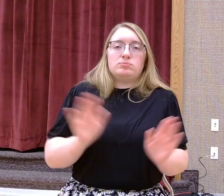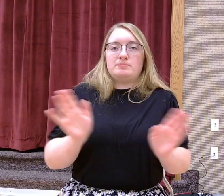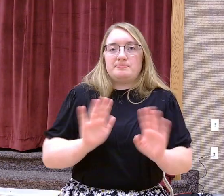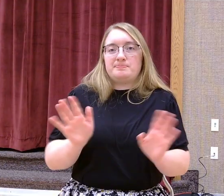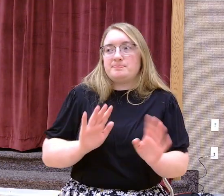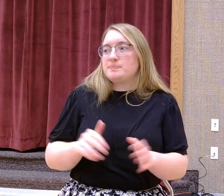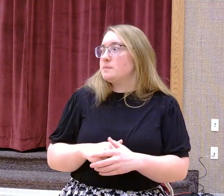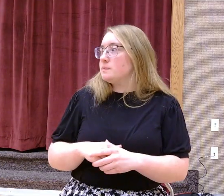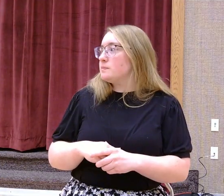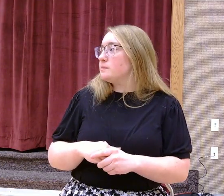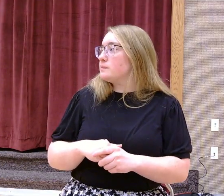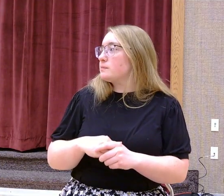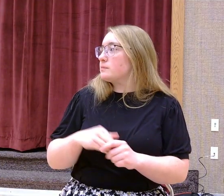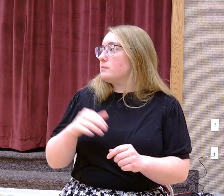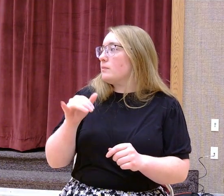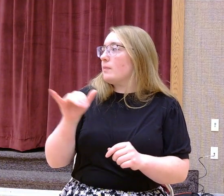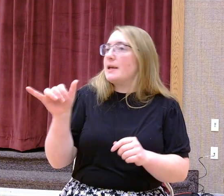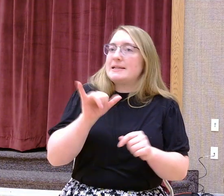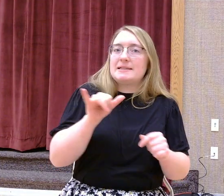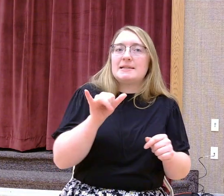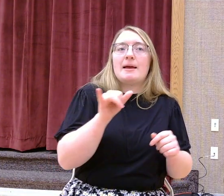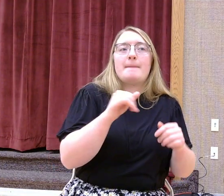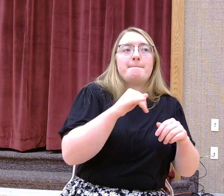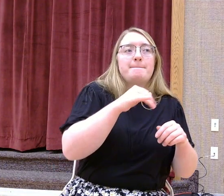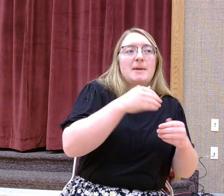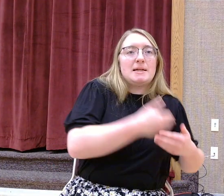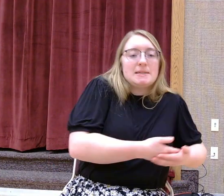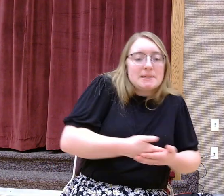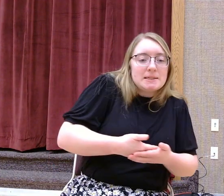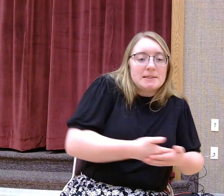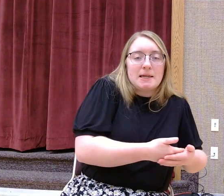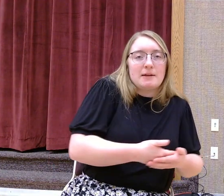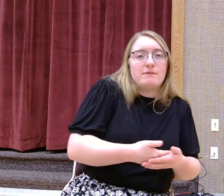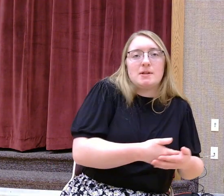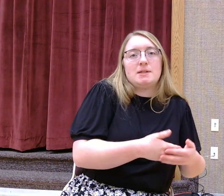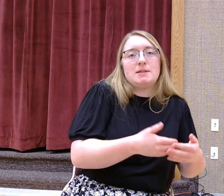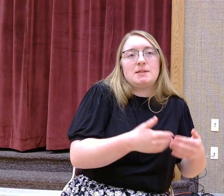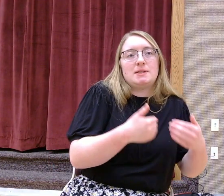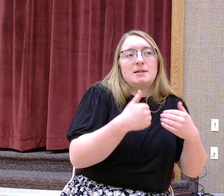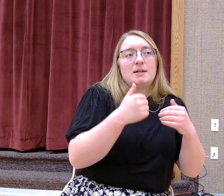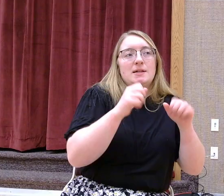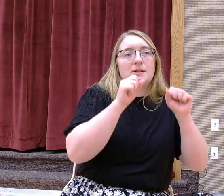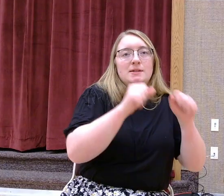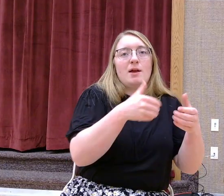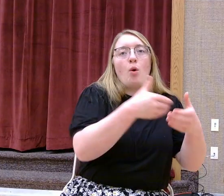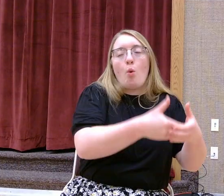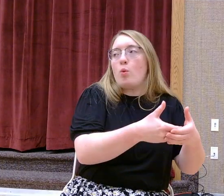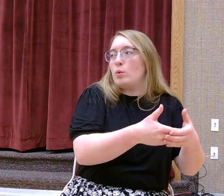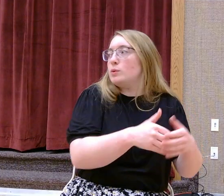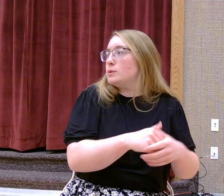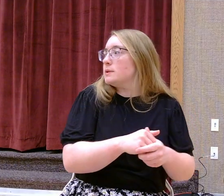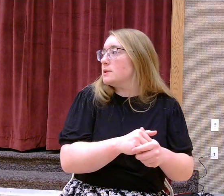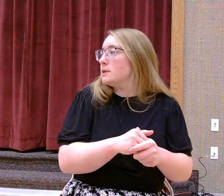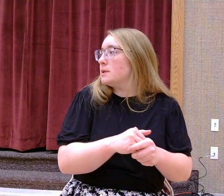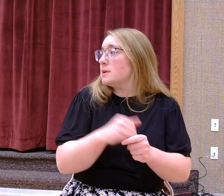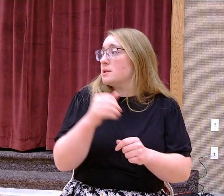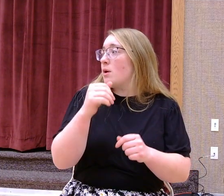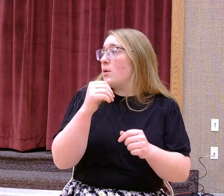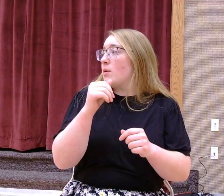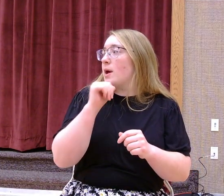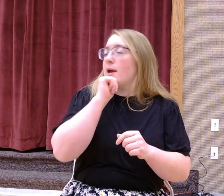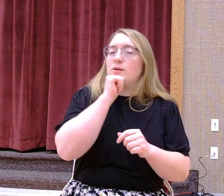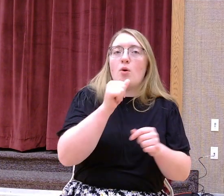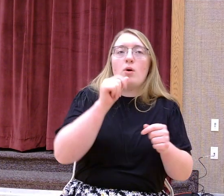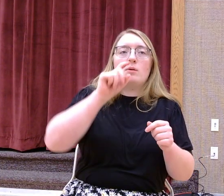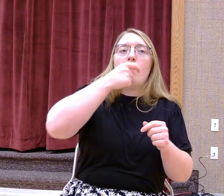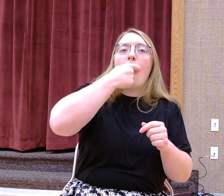with the back thrusts, and then again, never do a blind finger sweep, okay? Questions about